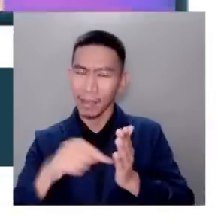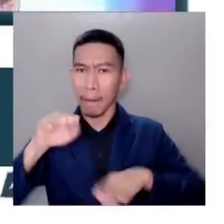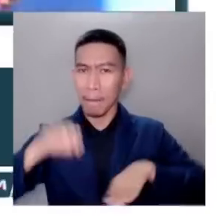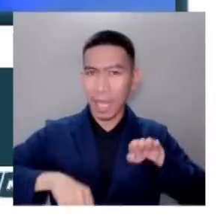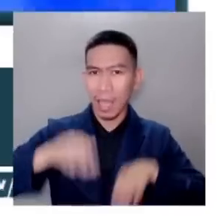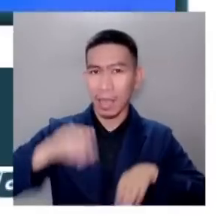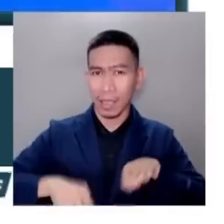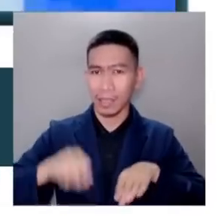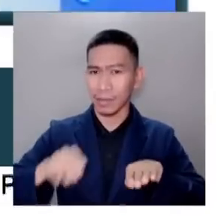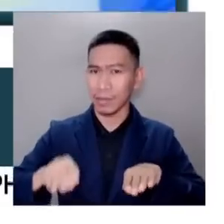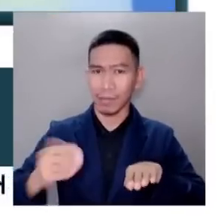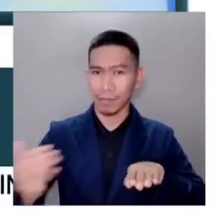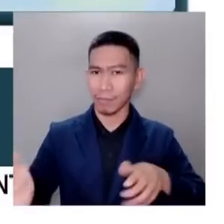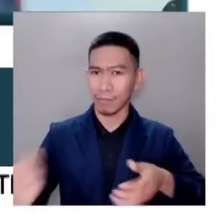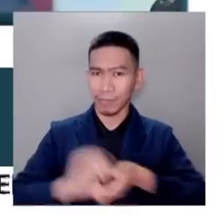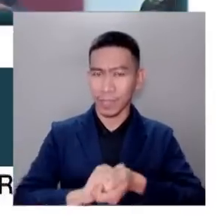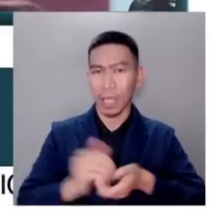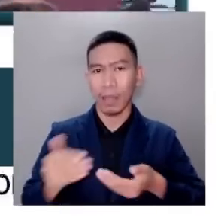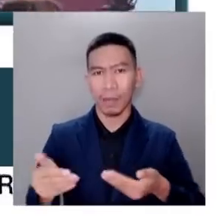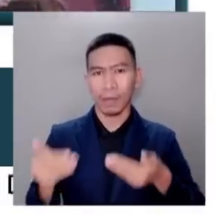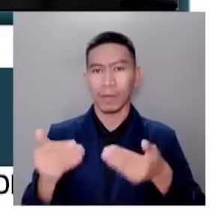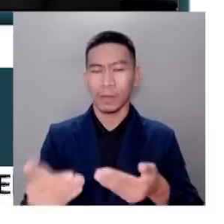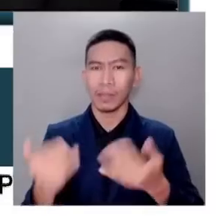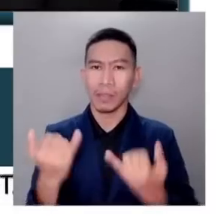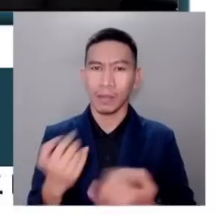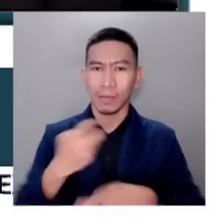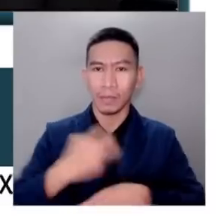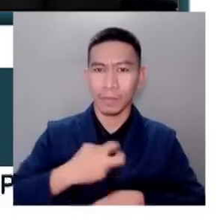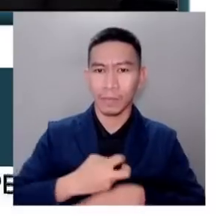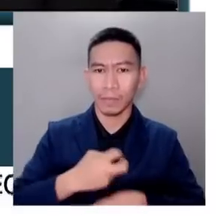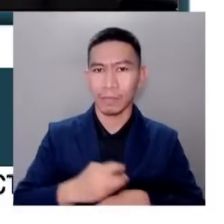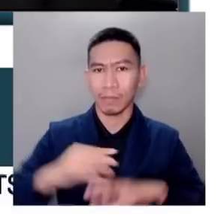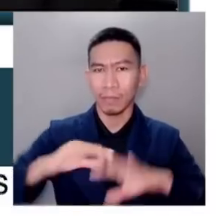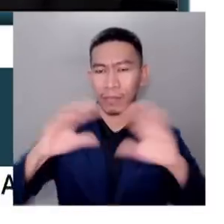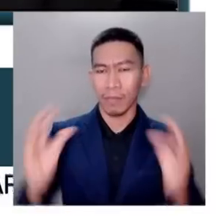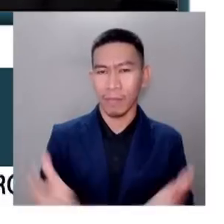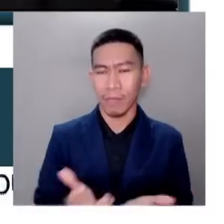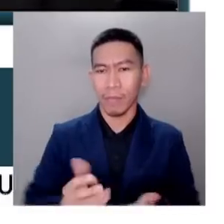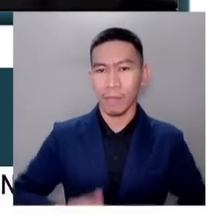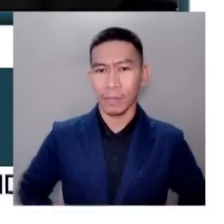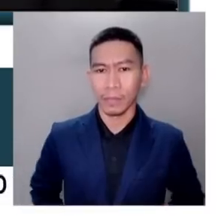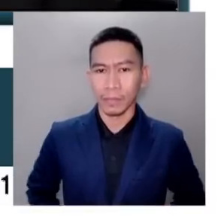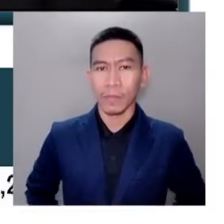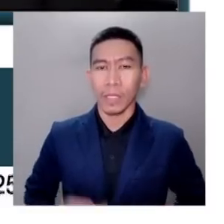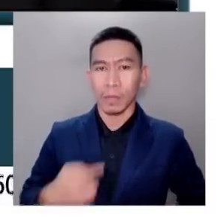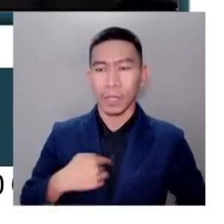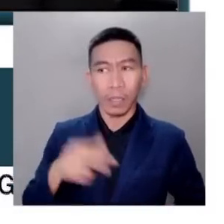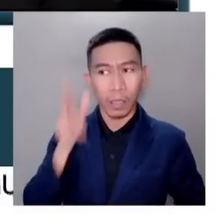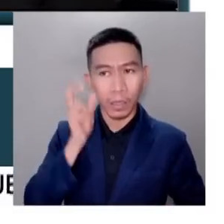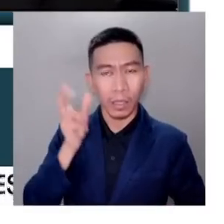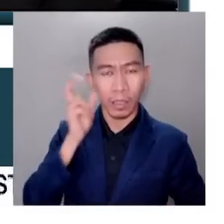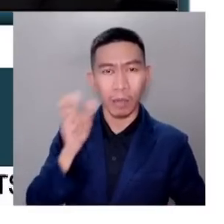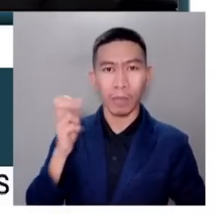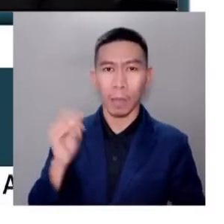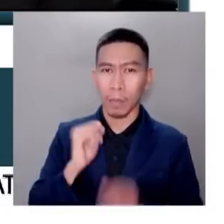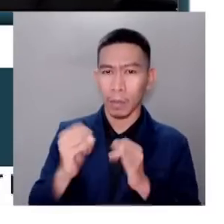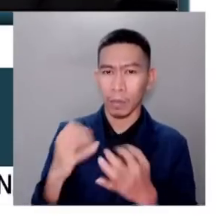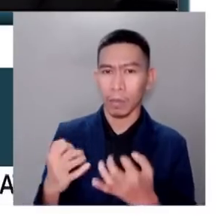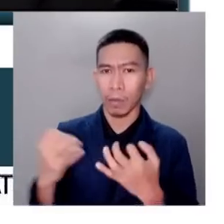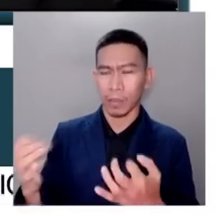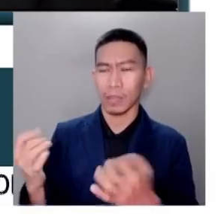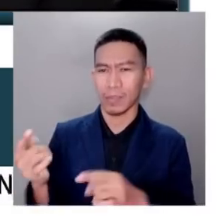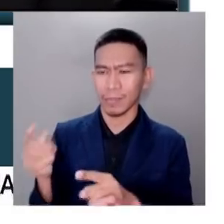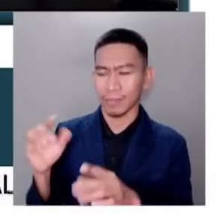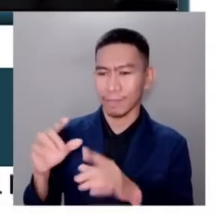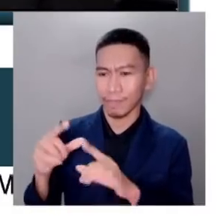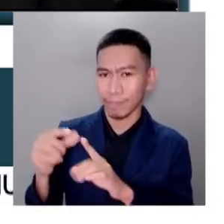world. Maria, listening to that virtual press con earlier today, and as you just repeated now, you kept on repeating that you will